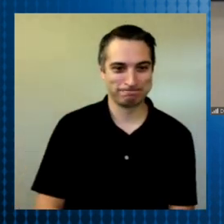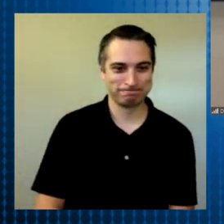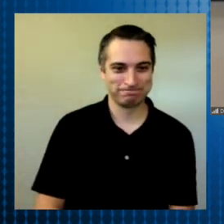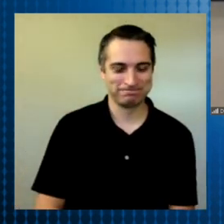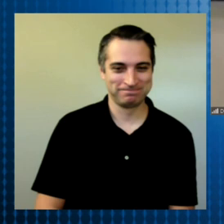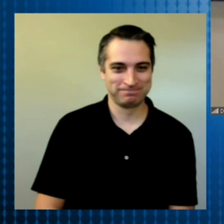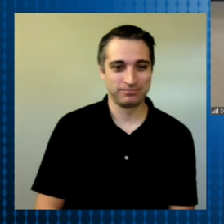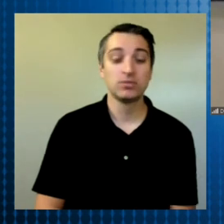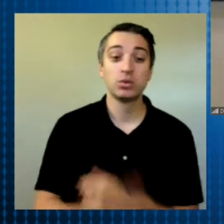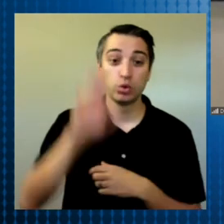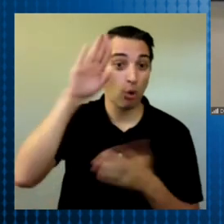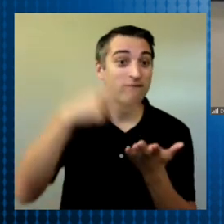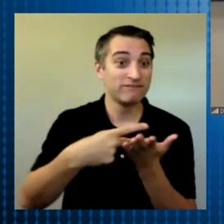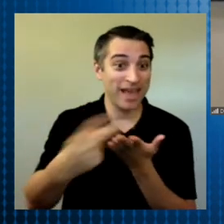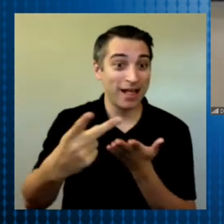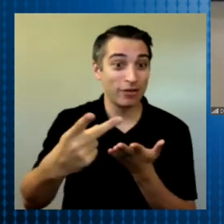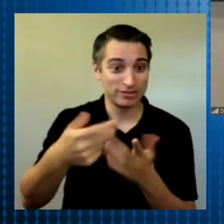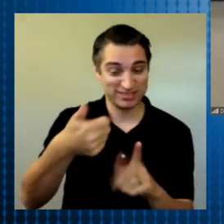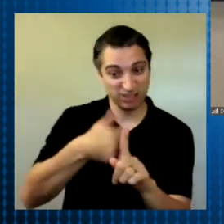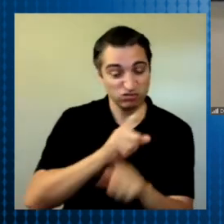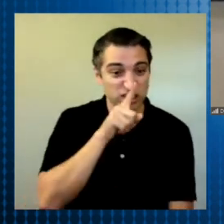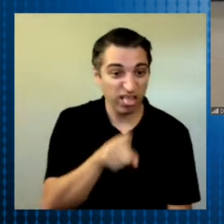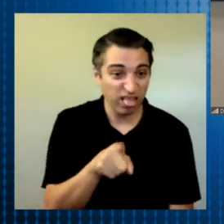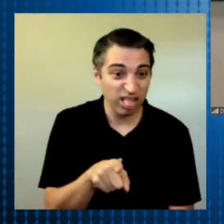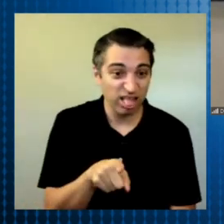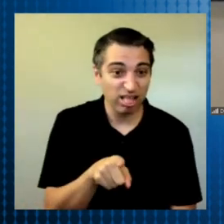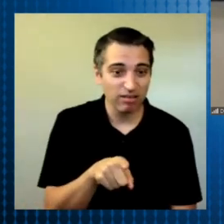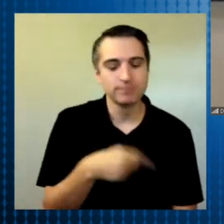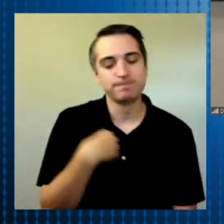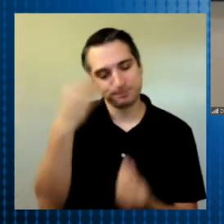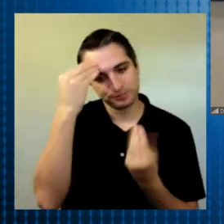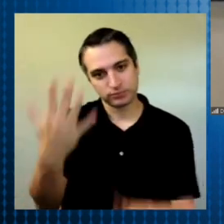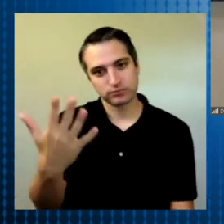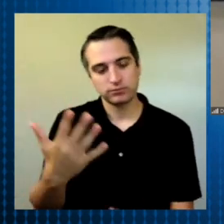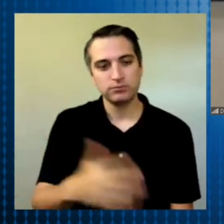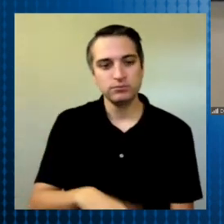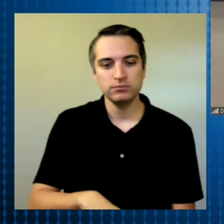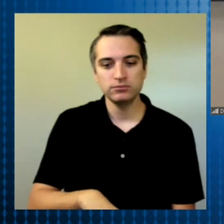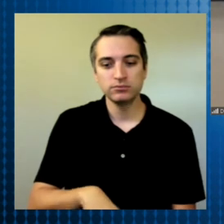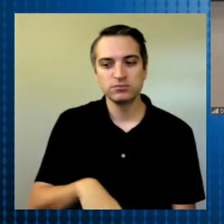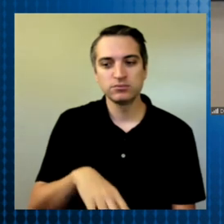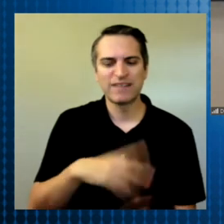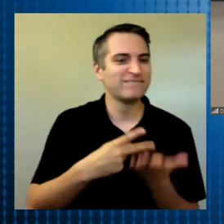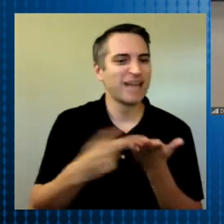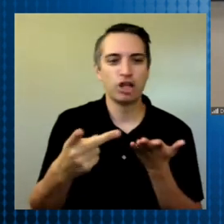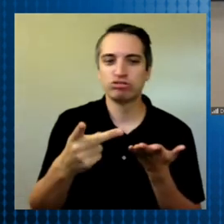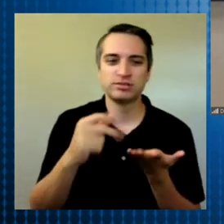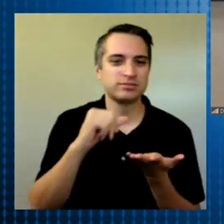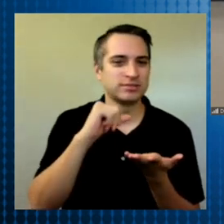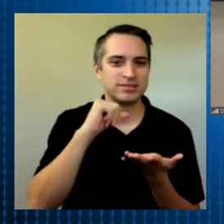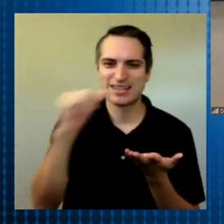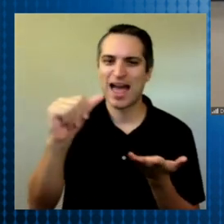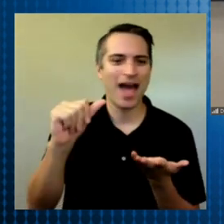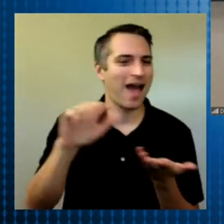real. It's let me just say this. Failure is never fatal. It's never fatal. It